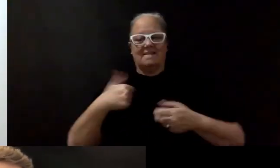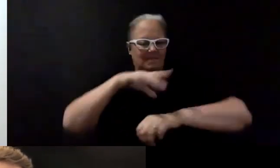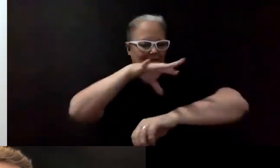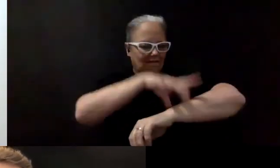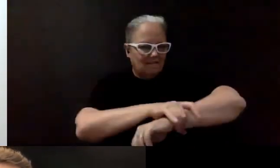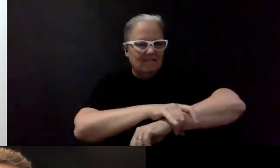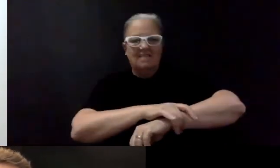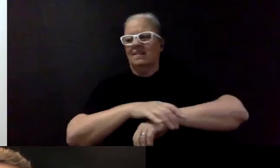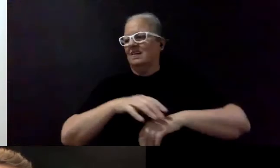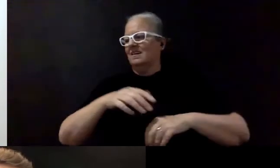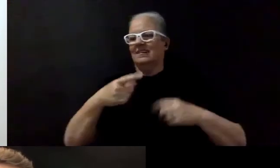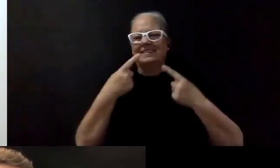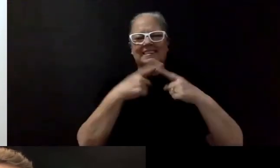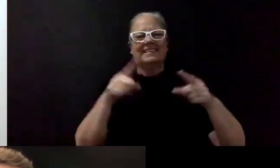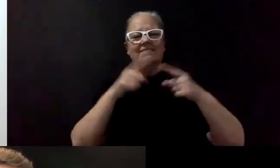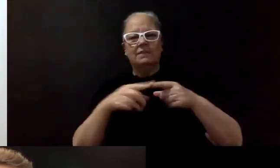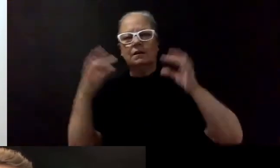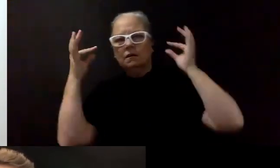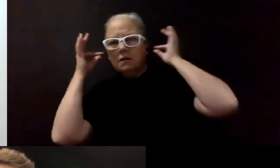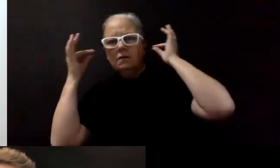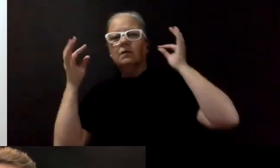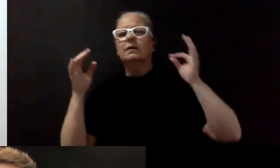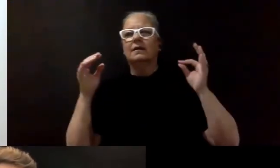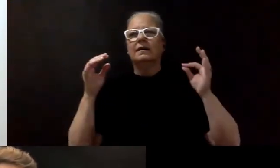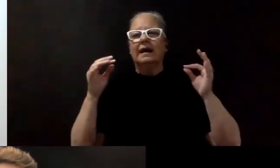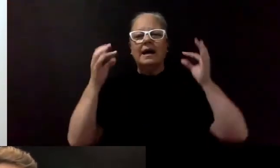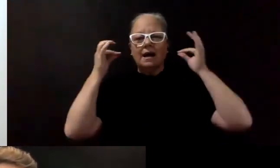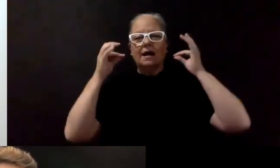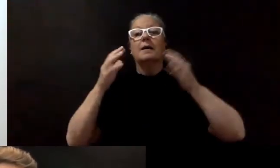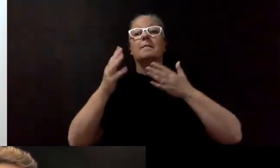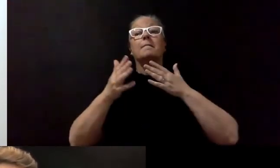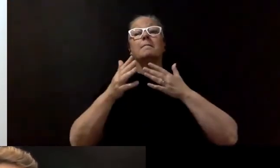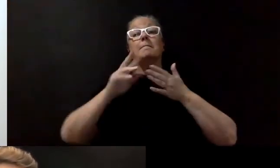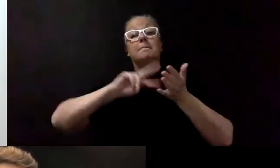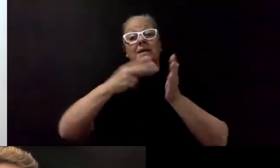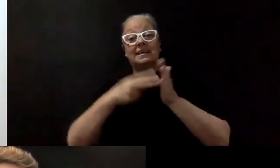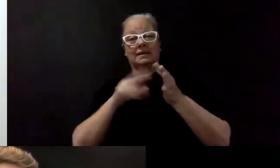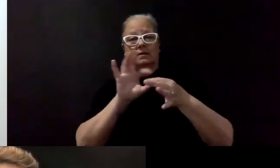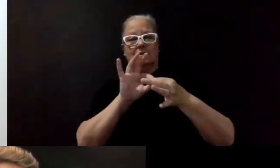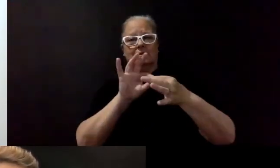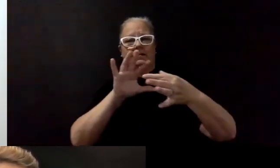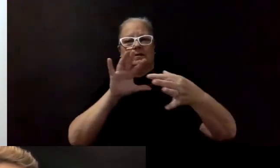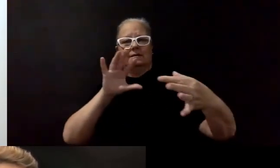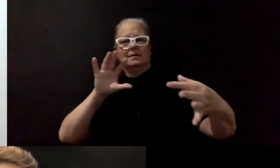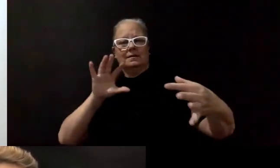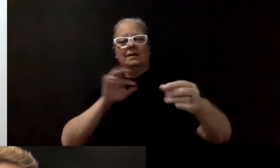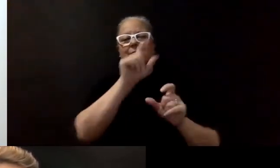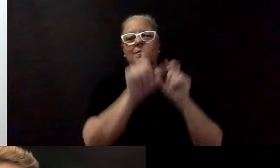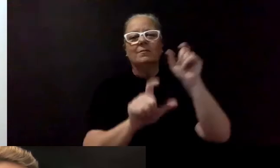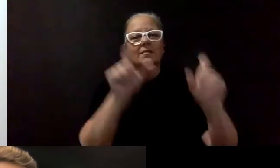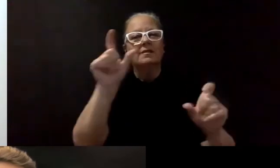so difficult to actually have this human connection. But